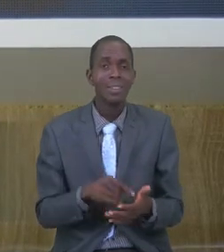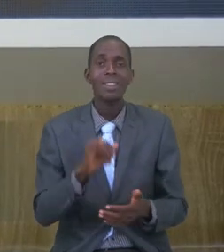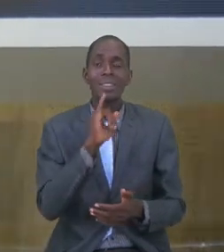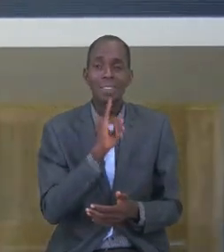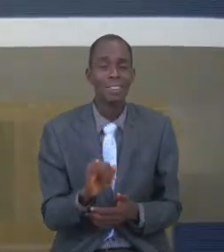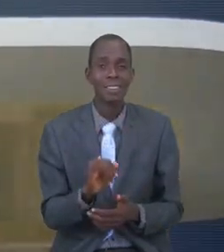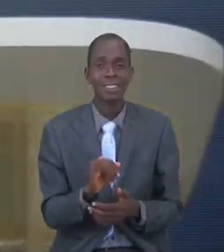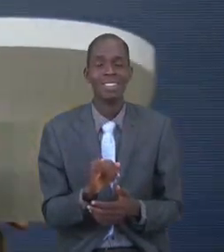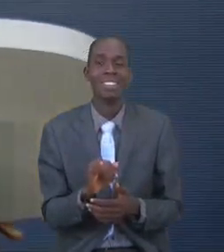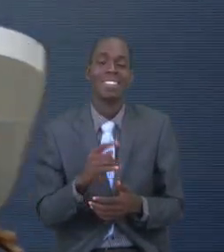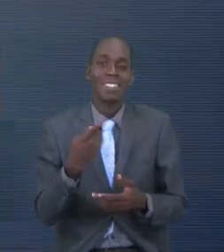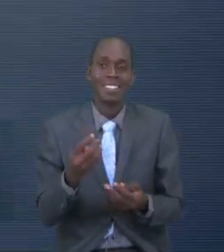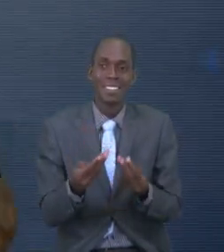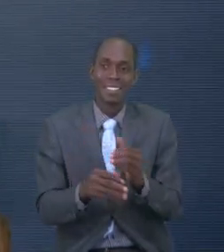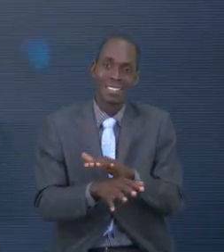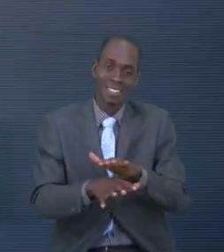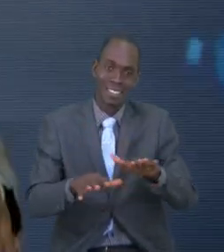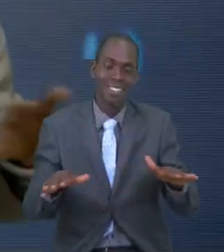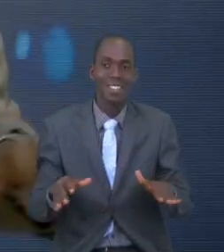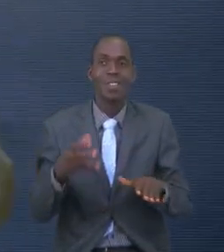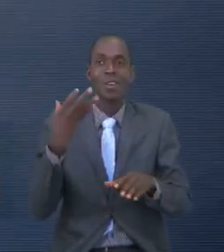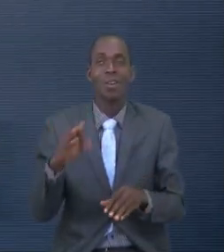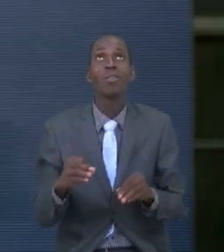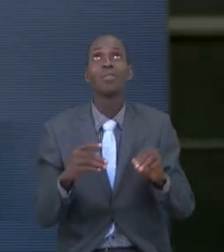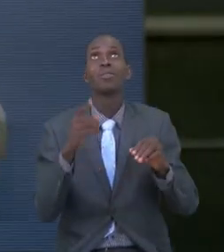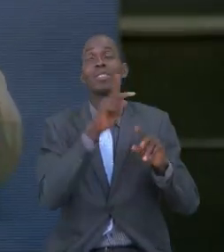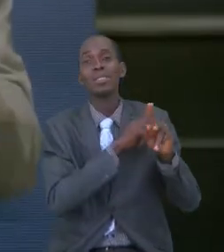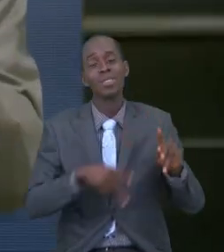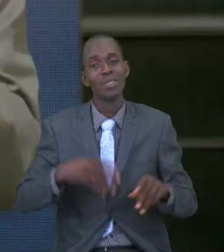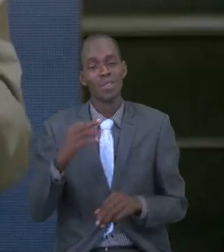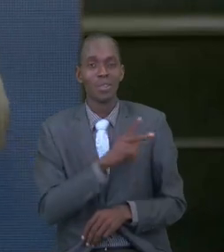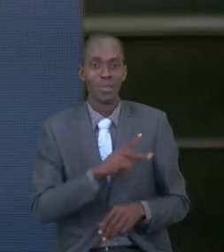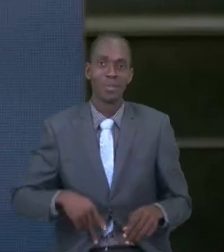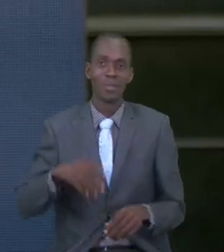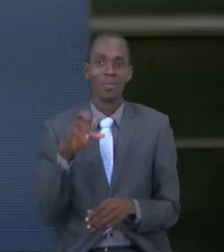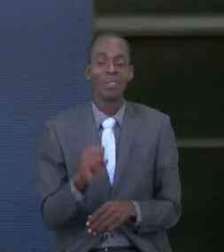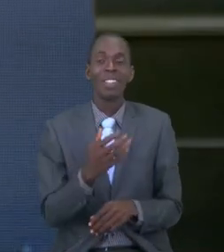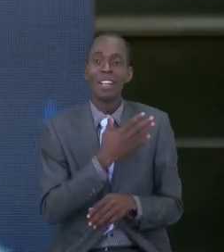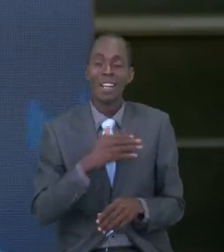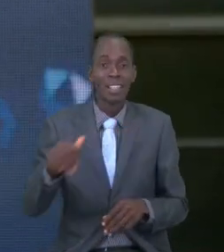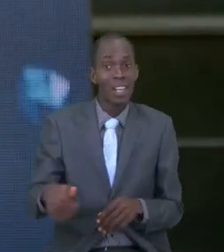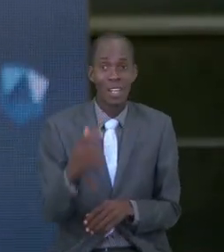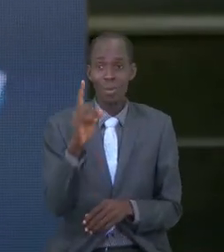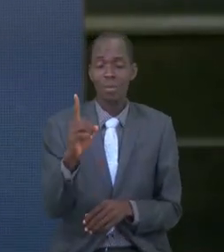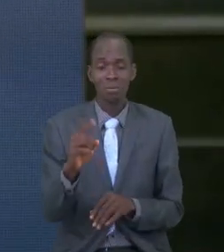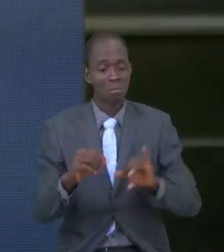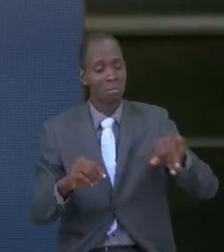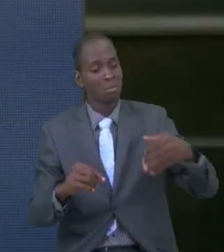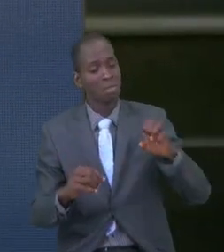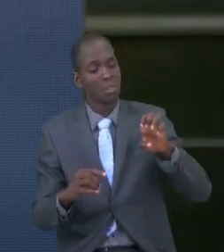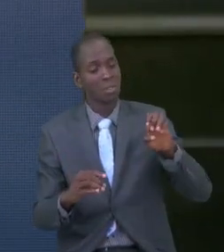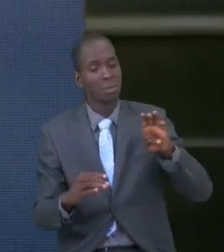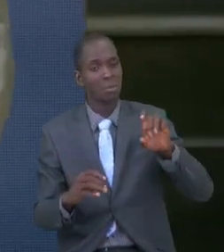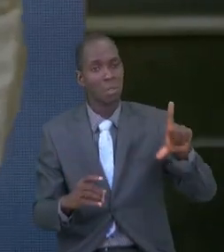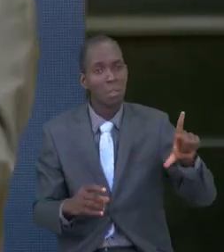This is the land of the King of Kings and the Lord of Lords. And anyone, Jezebel,